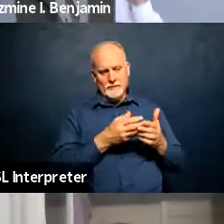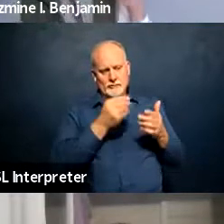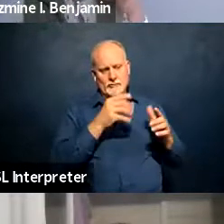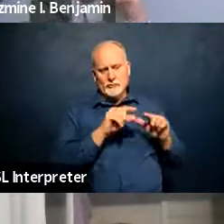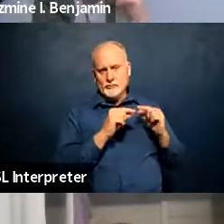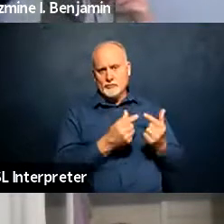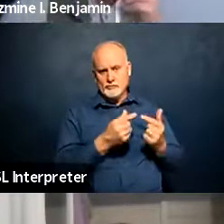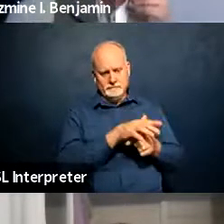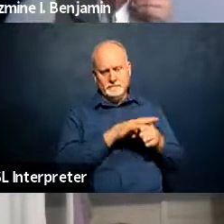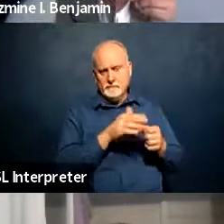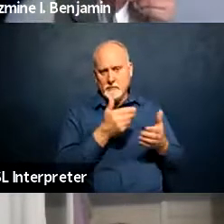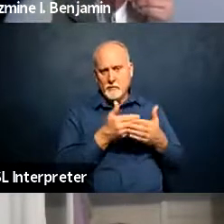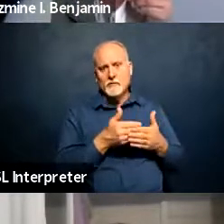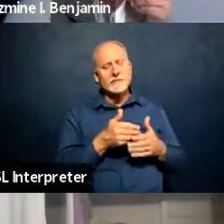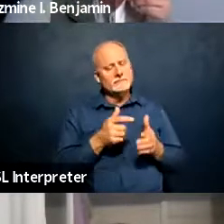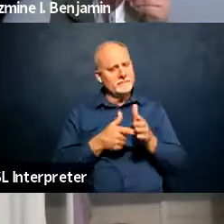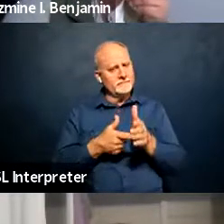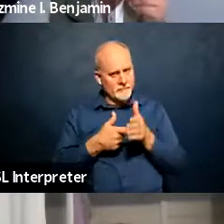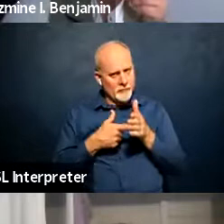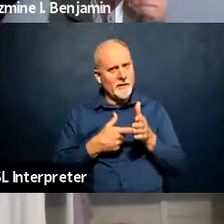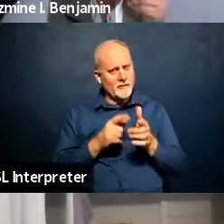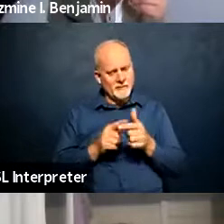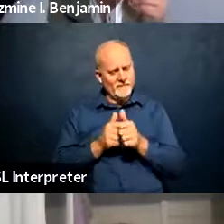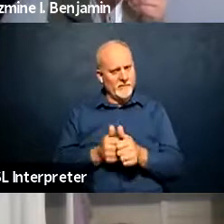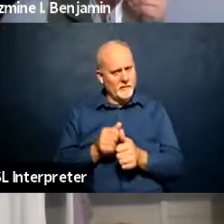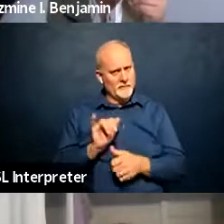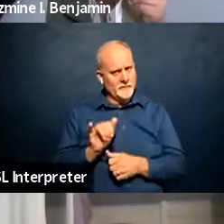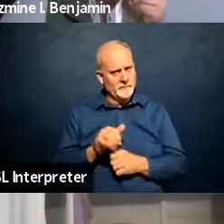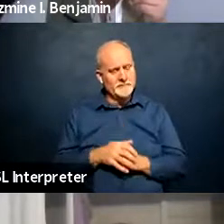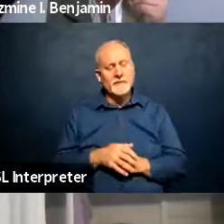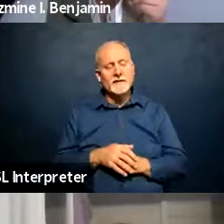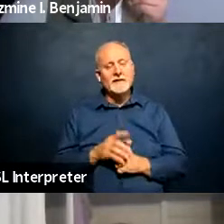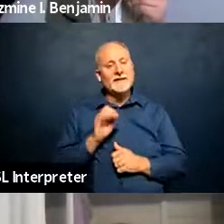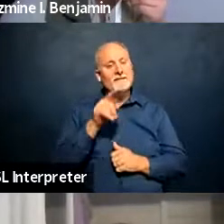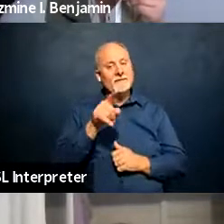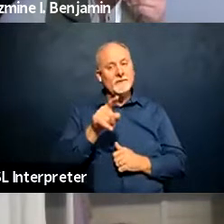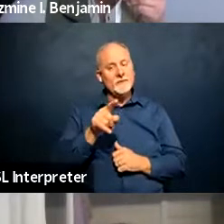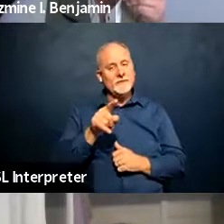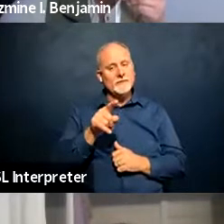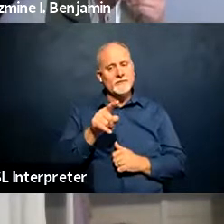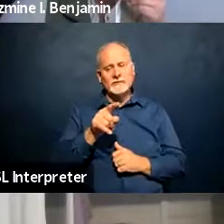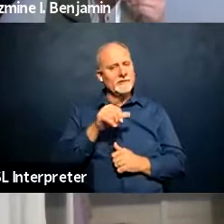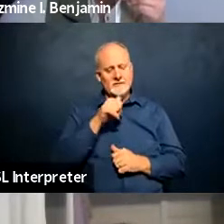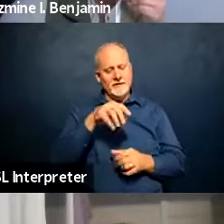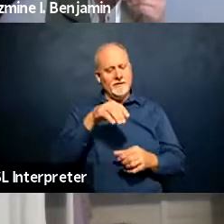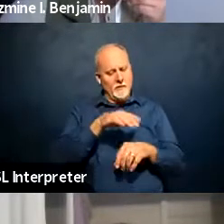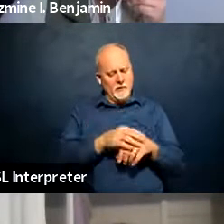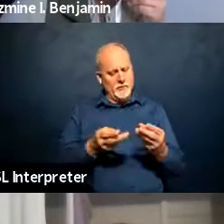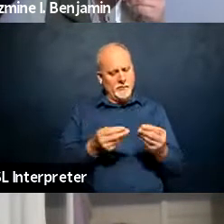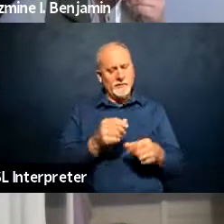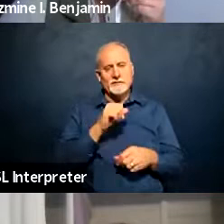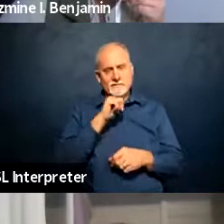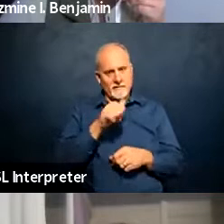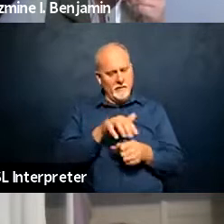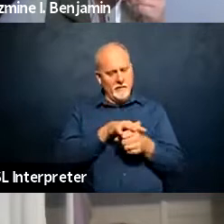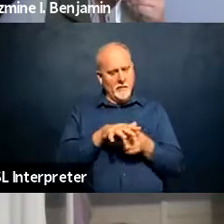are local also are required to comply. If you're remote and not in a required student group and not